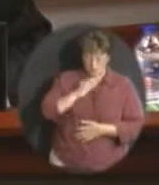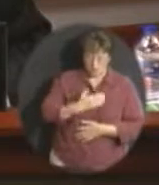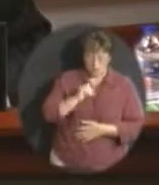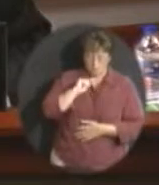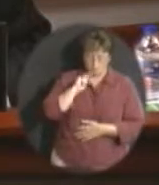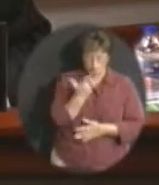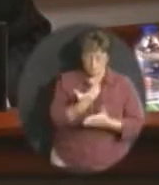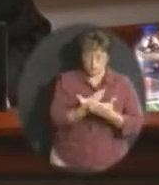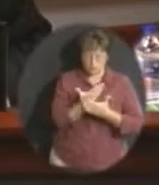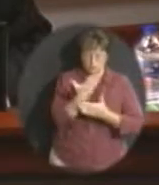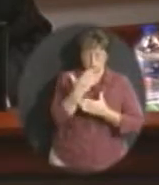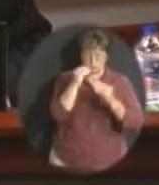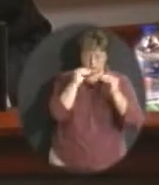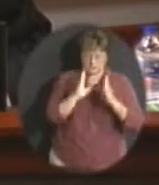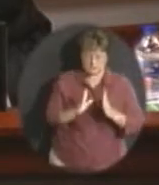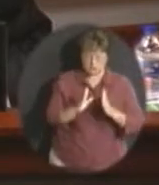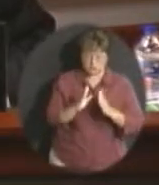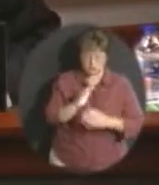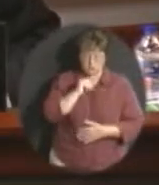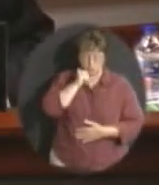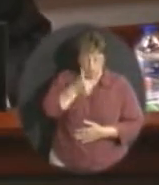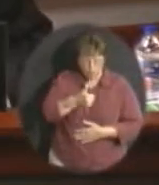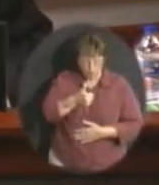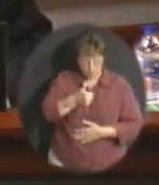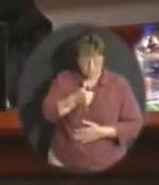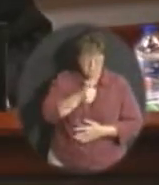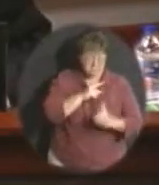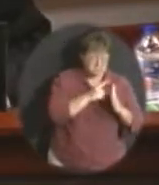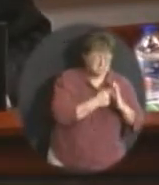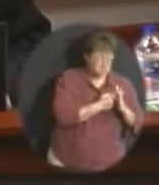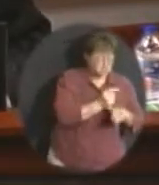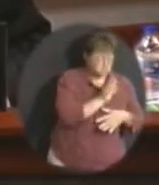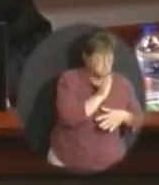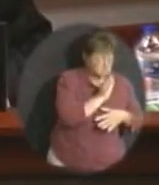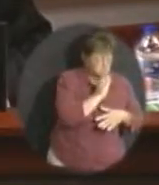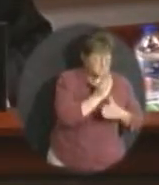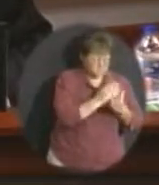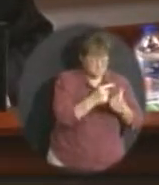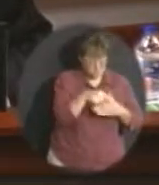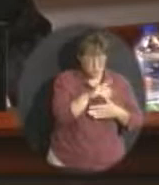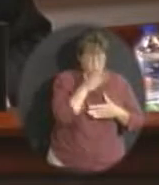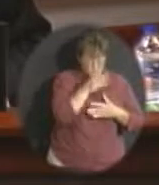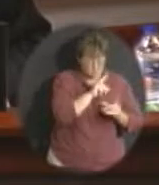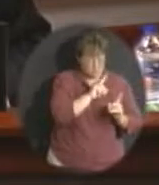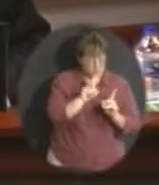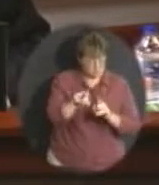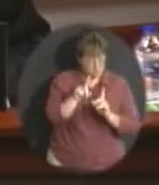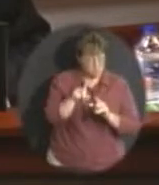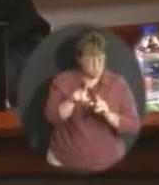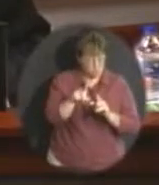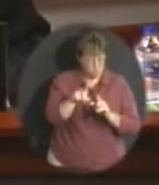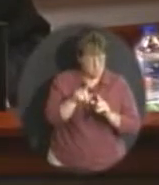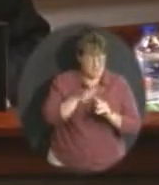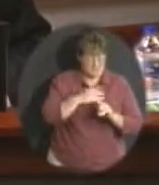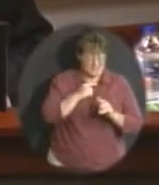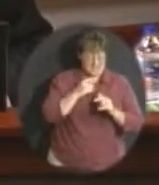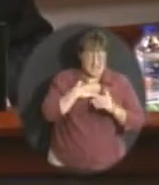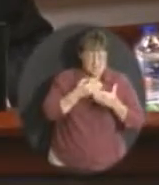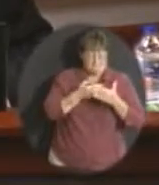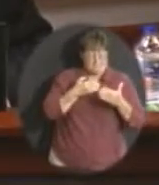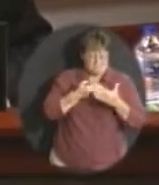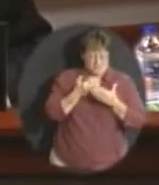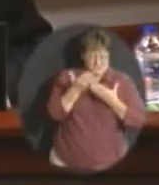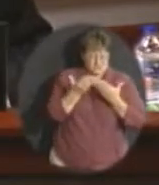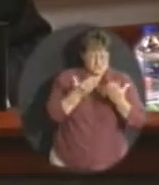to the district tomorrow. Starts with a breakfast, and some of you are able to attend that, and then they will start in on their pre-service training. We bring in our